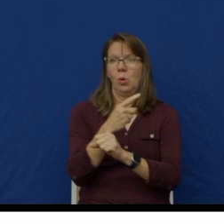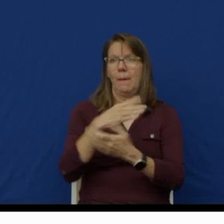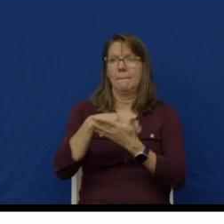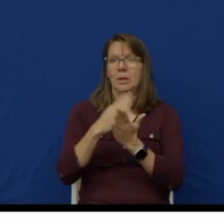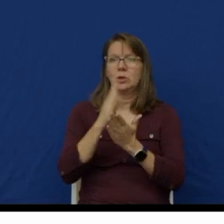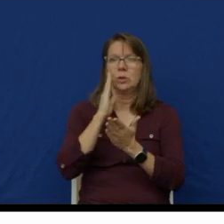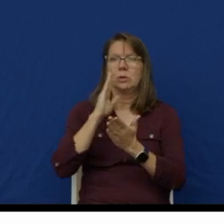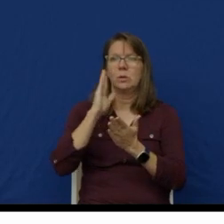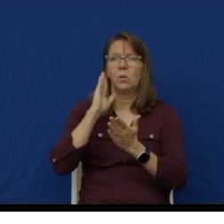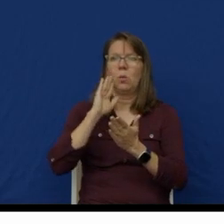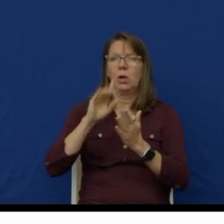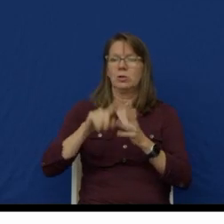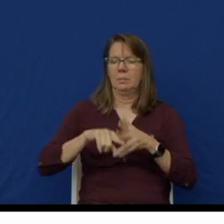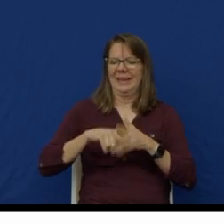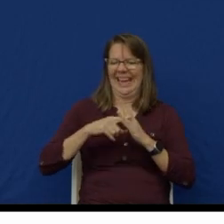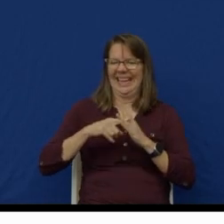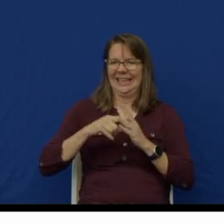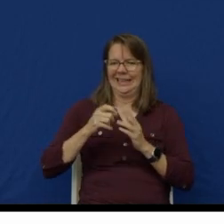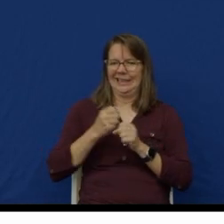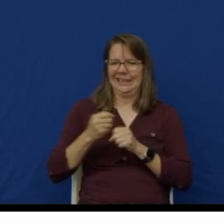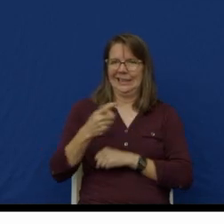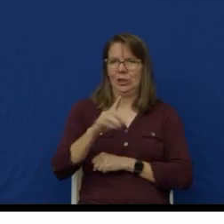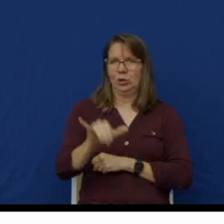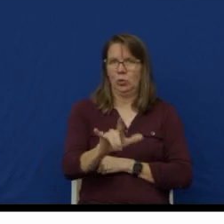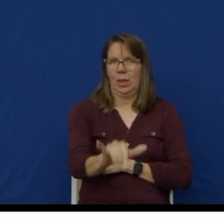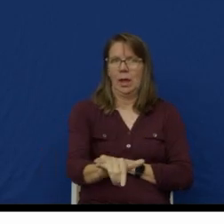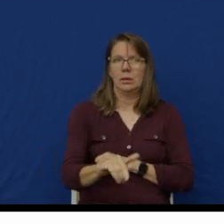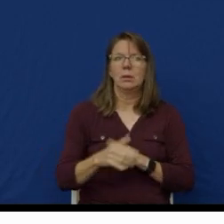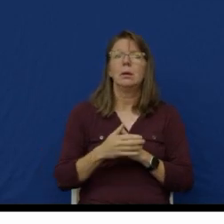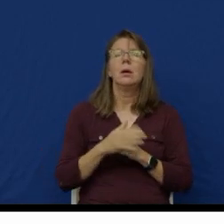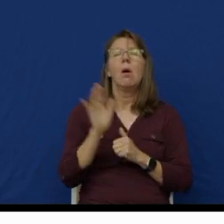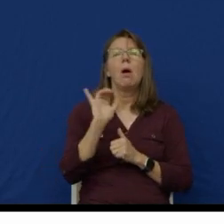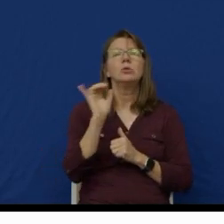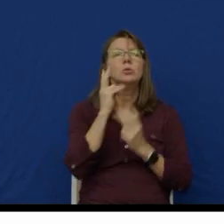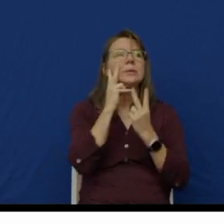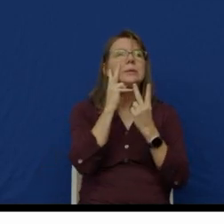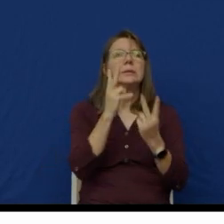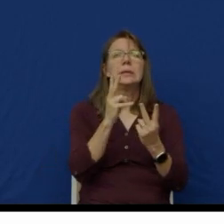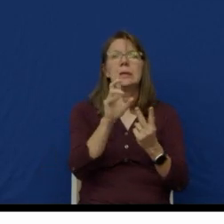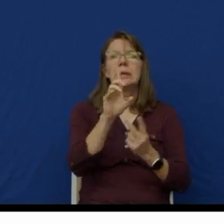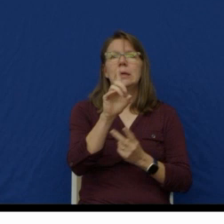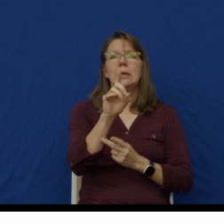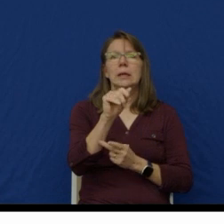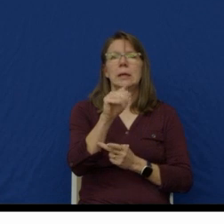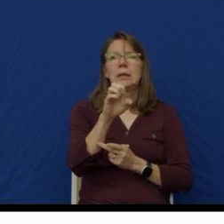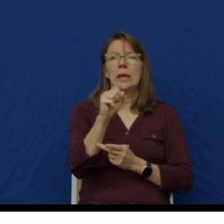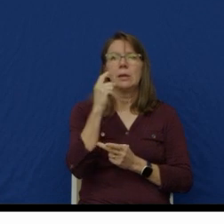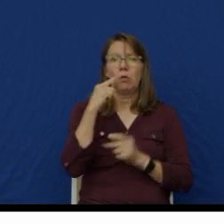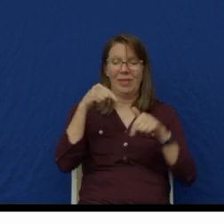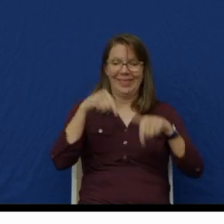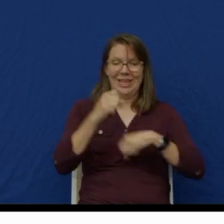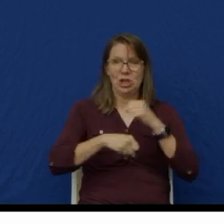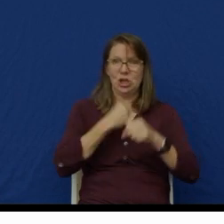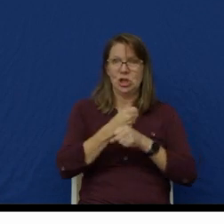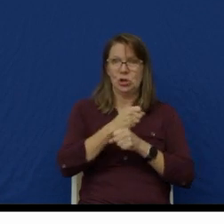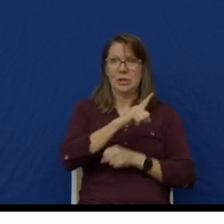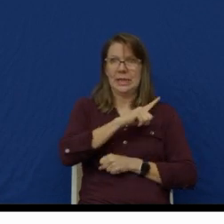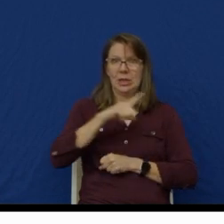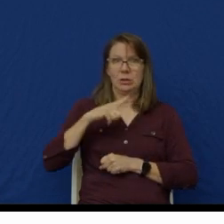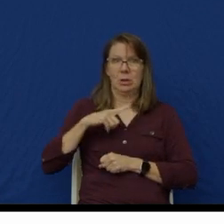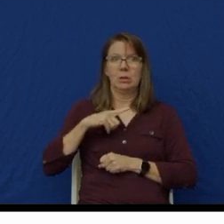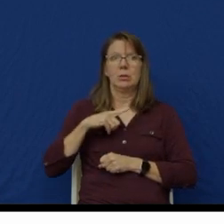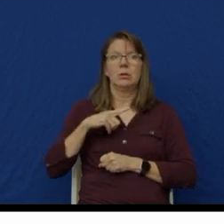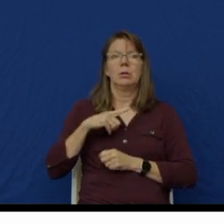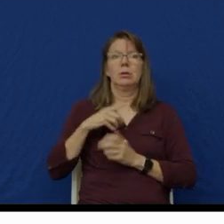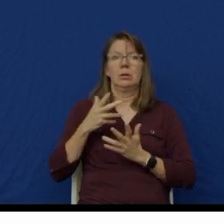year. So you also see the dates that this year's legislation became law. We also put